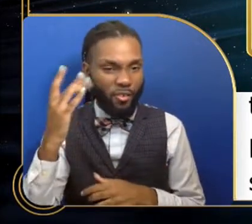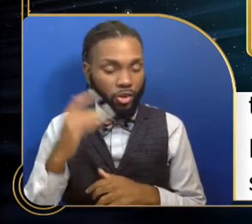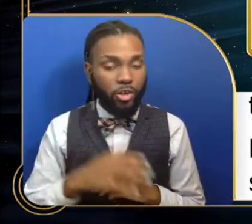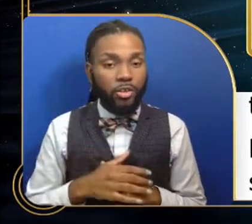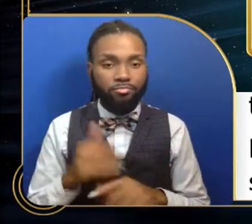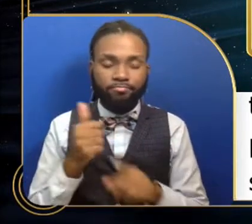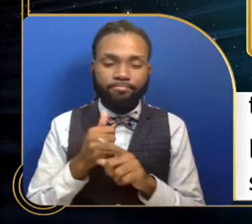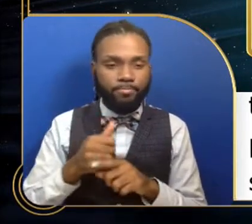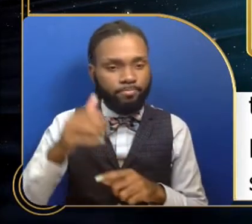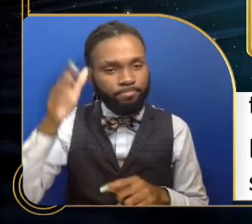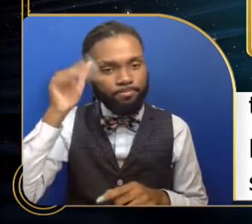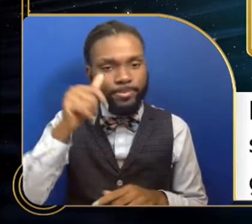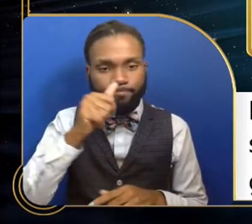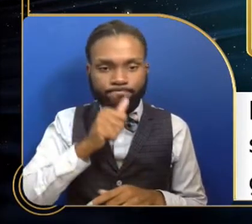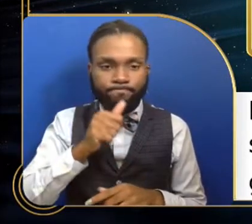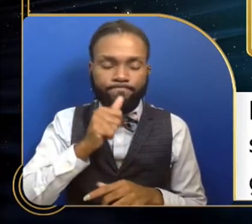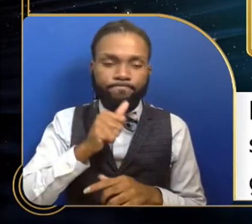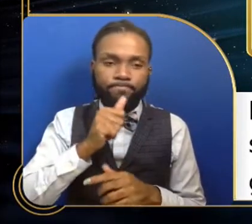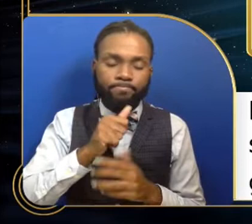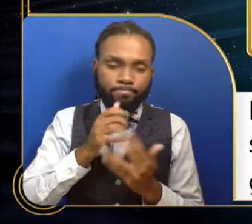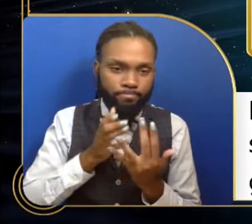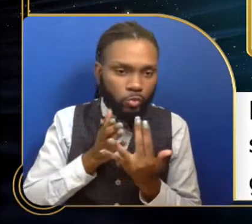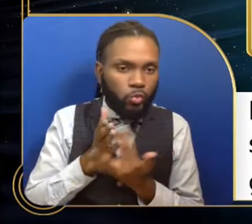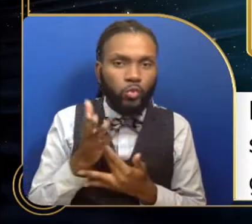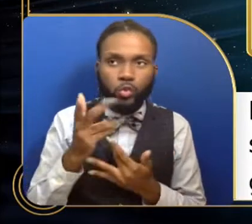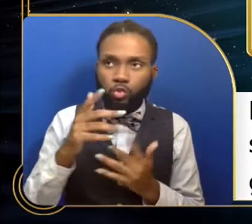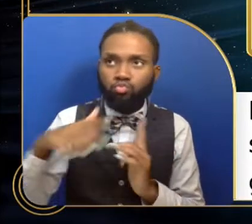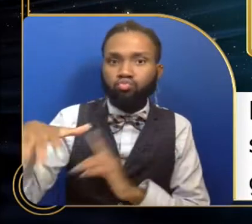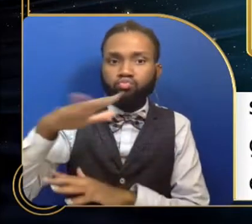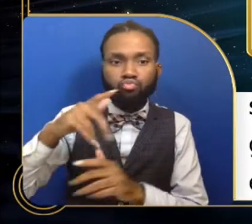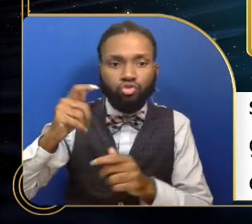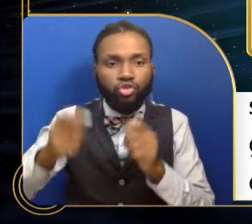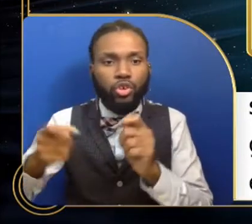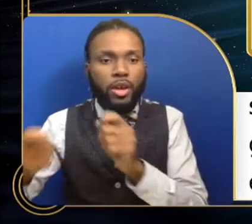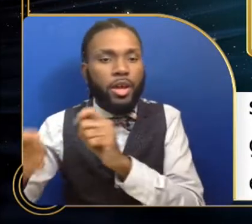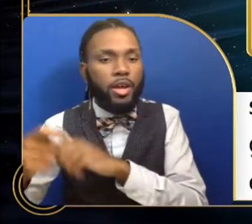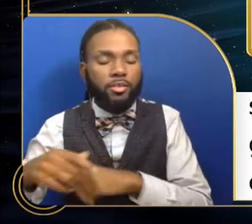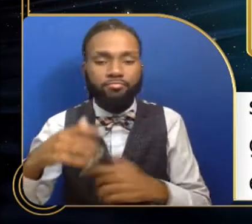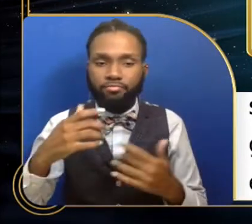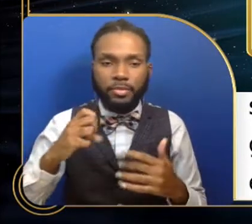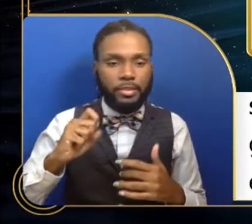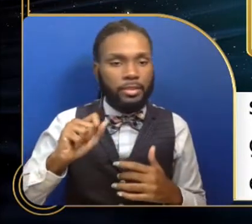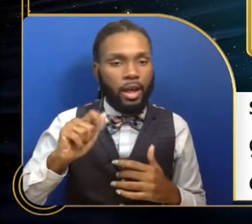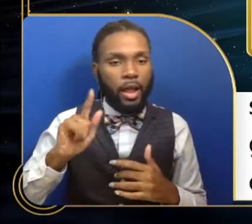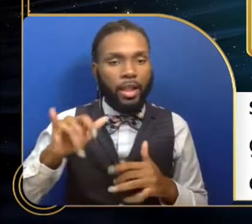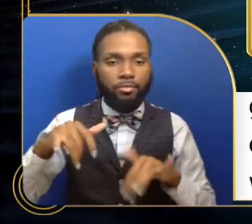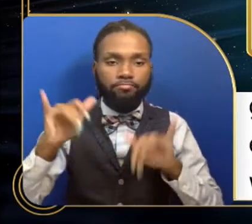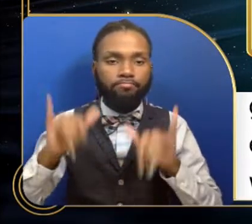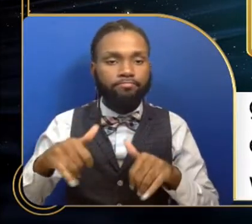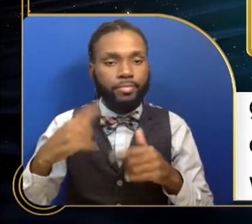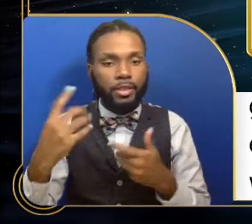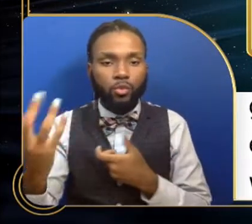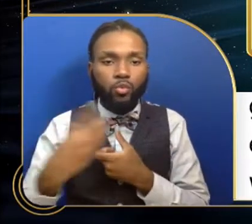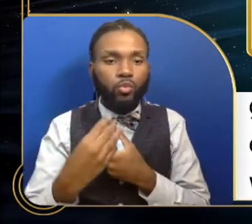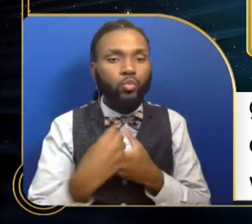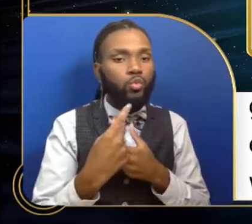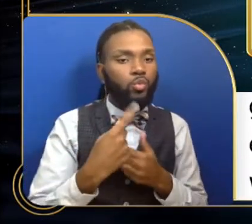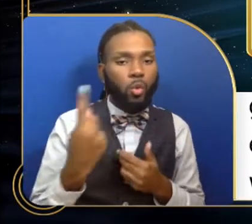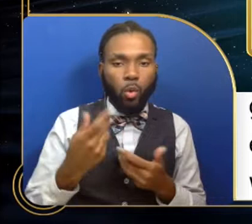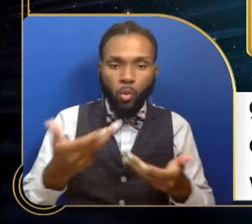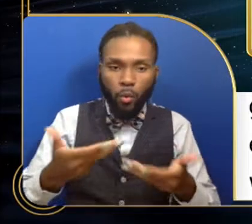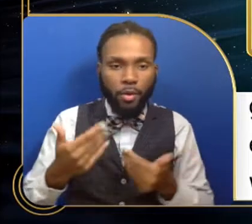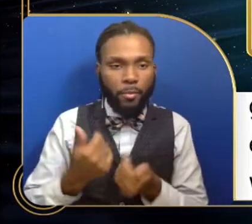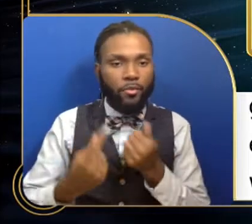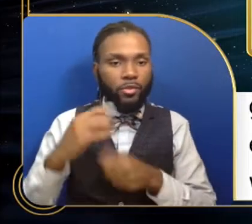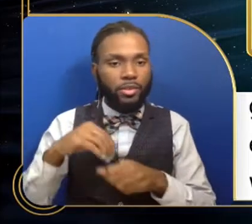a consistently changing environment, Sally was always inclusive and welcoming of everyone in the movement, and inspired so